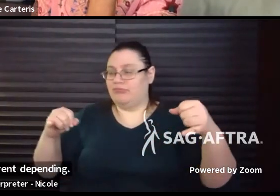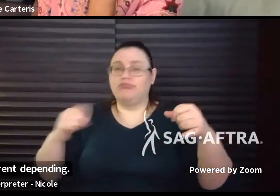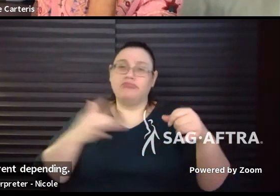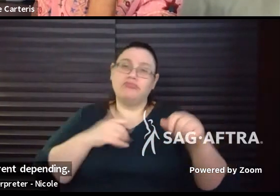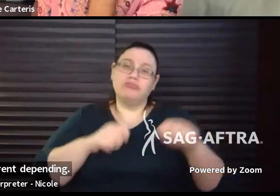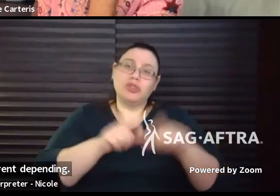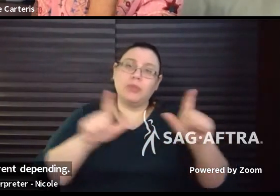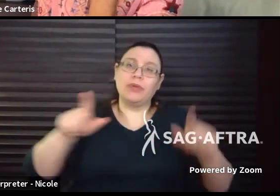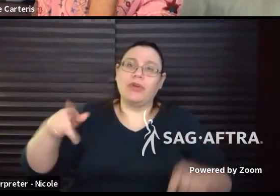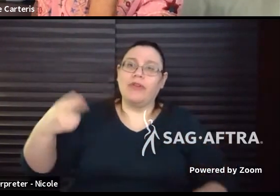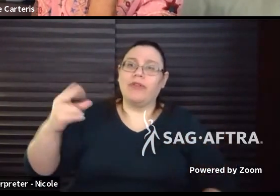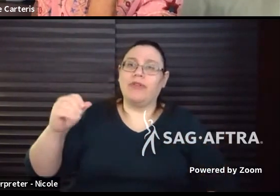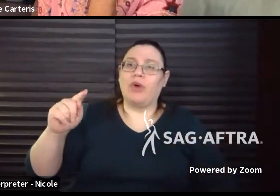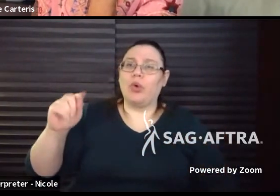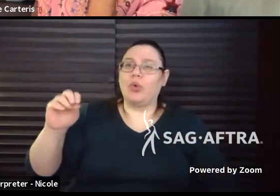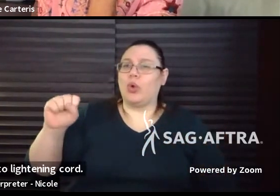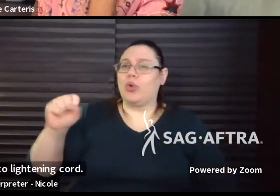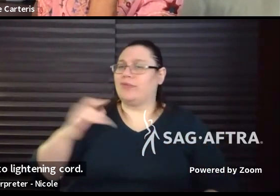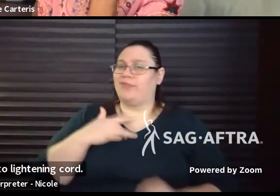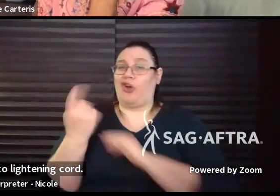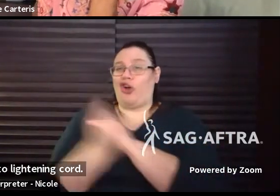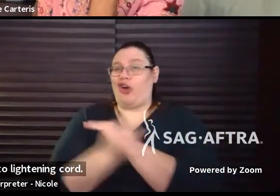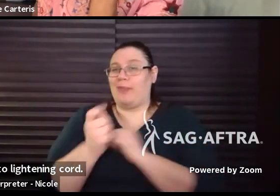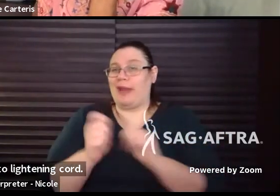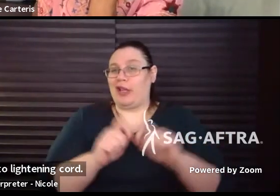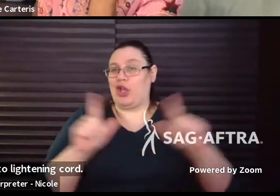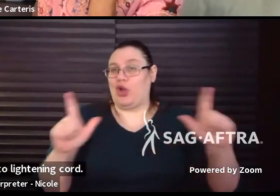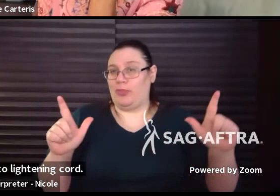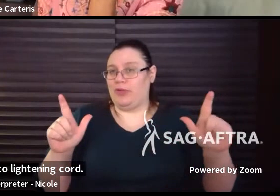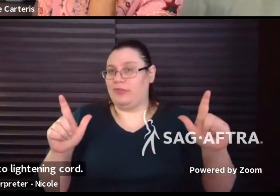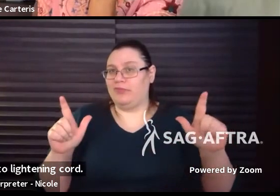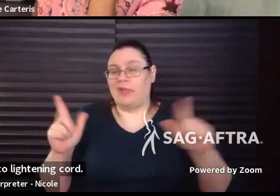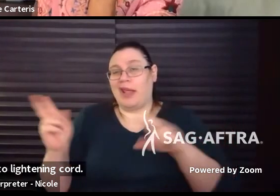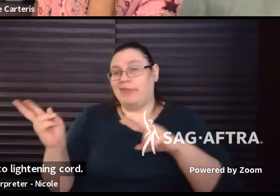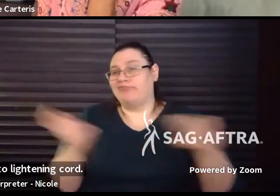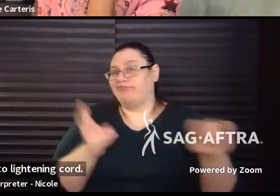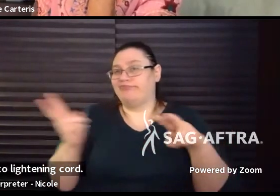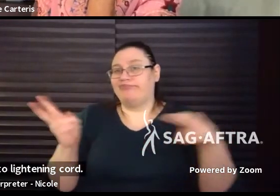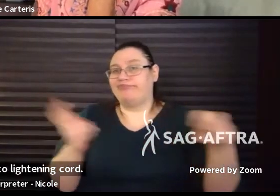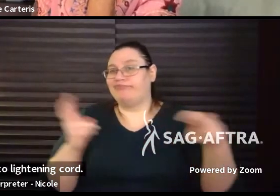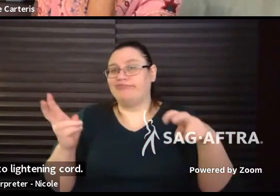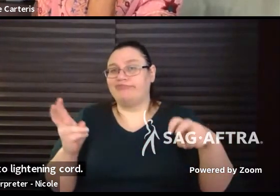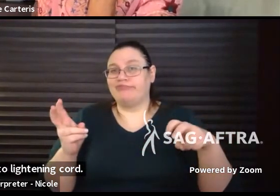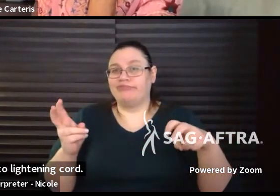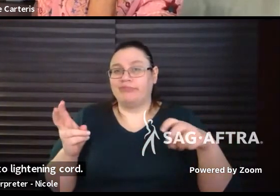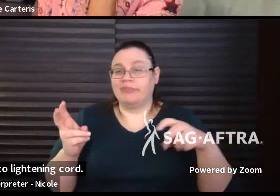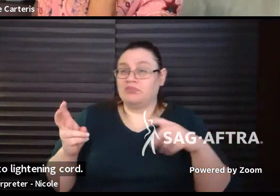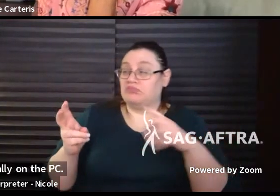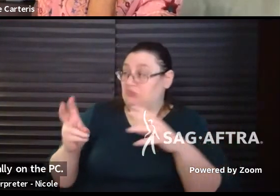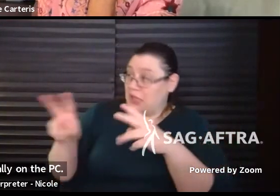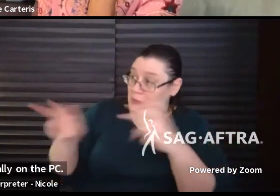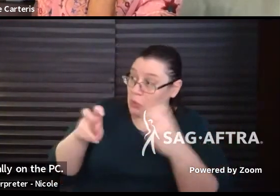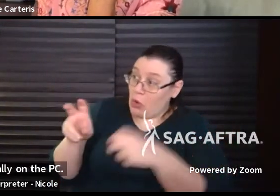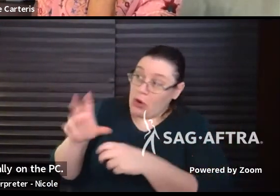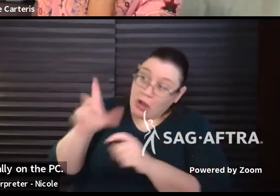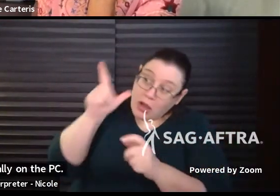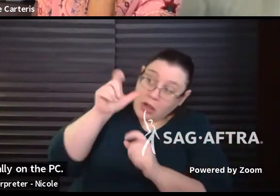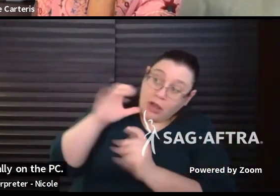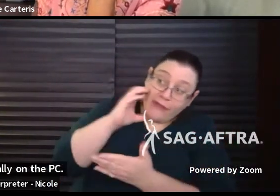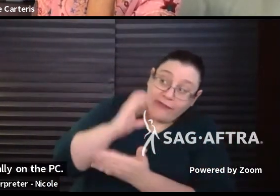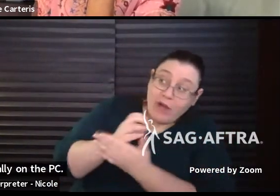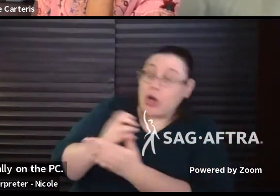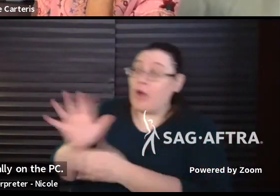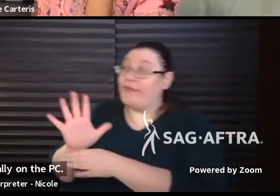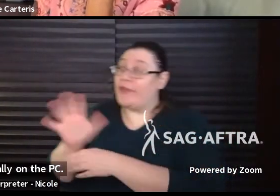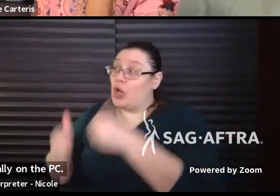app naturally on your Windows PC. And you can just import, it's gonna ask you to import photos or videos. So you can import